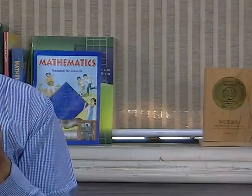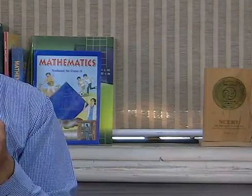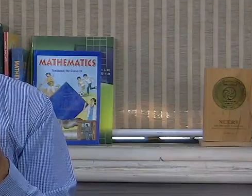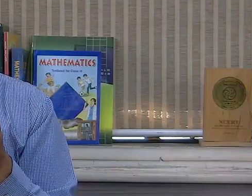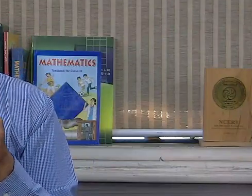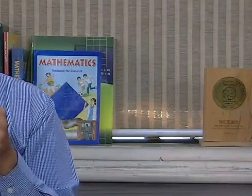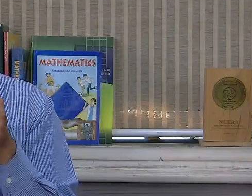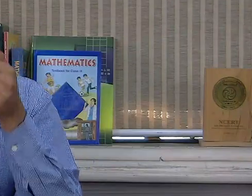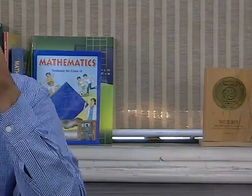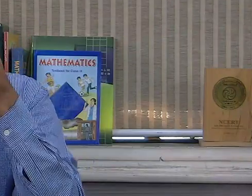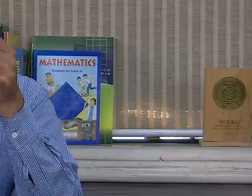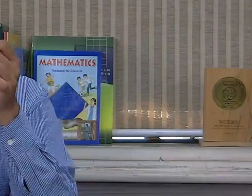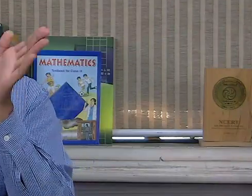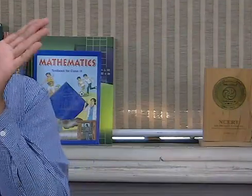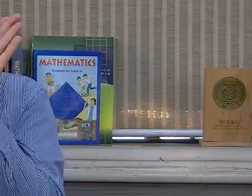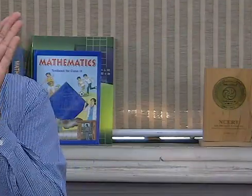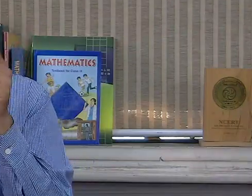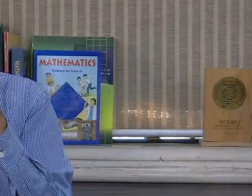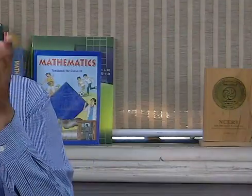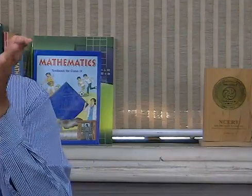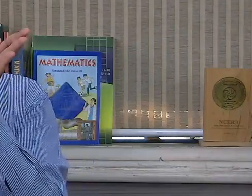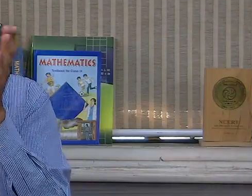Third is surprised.